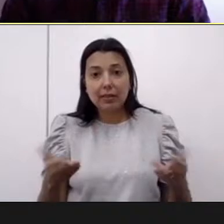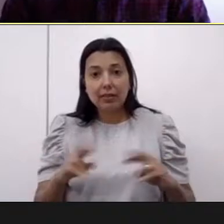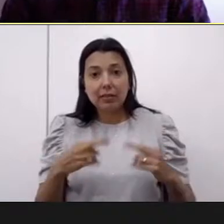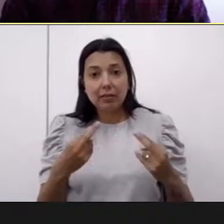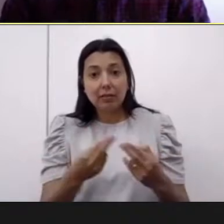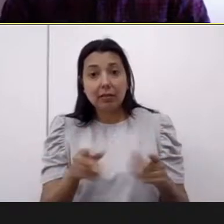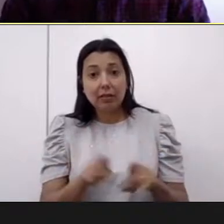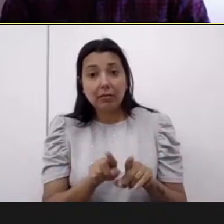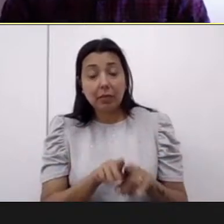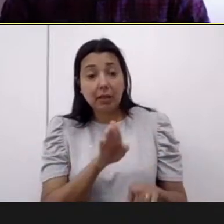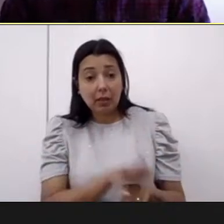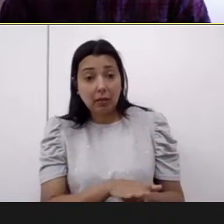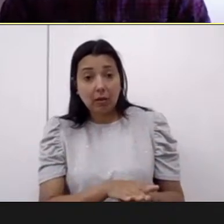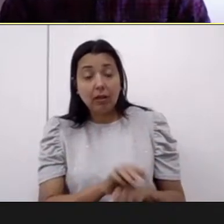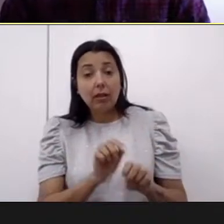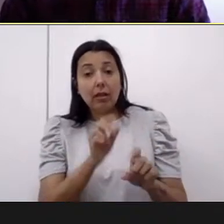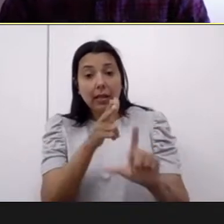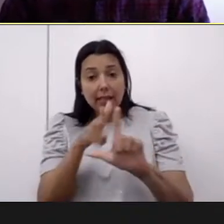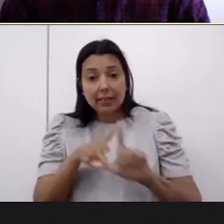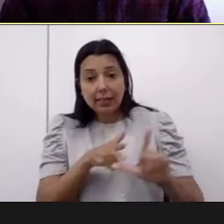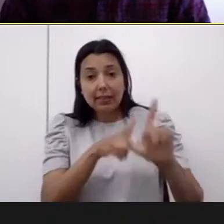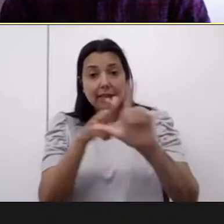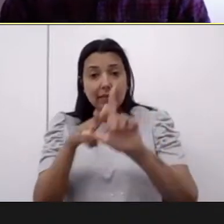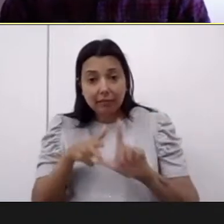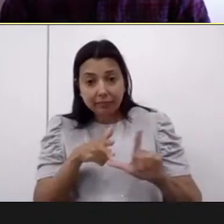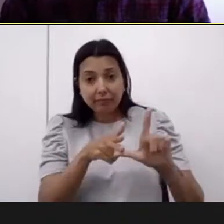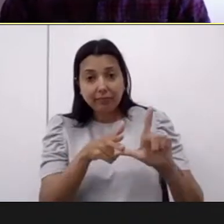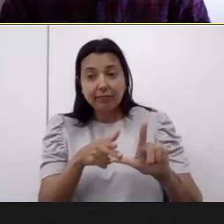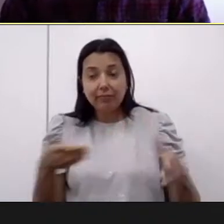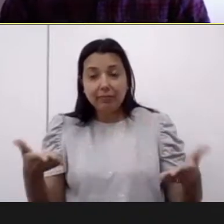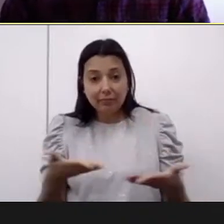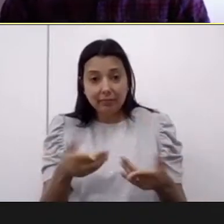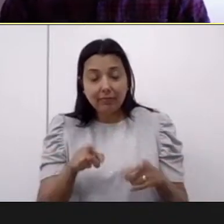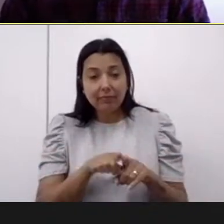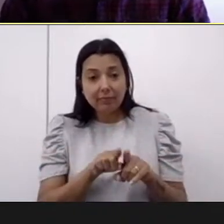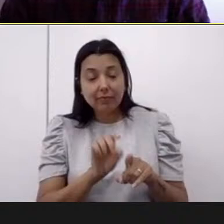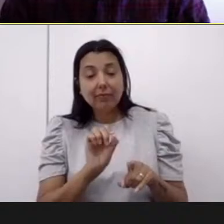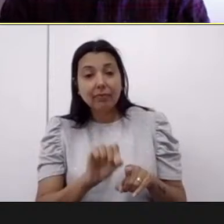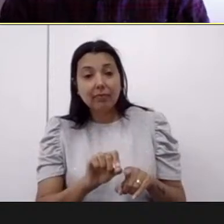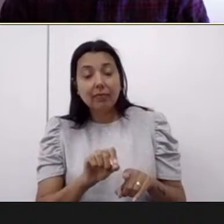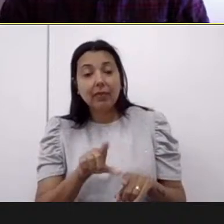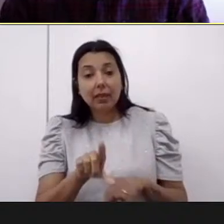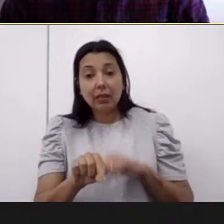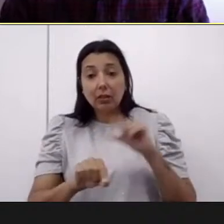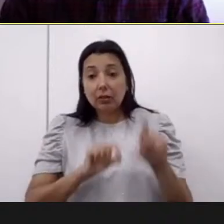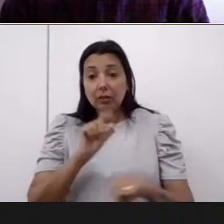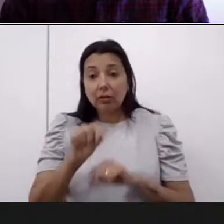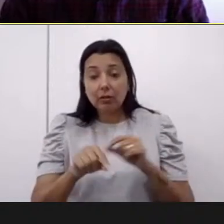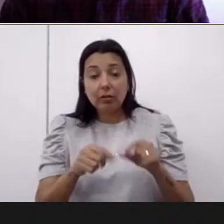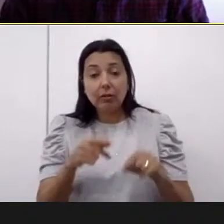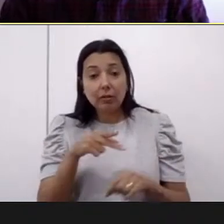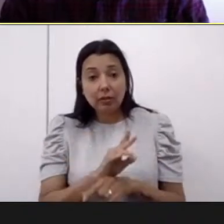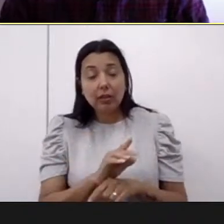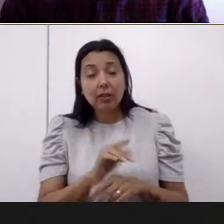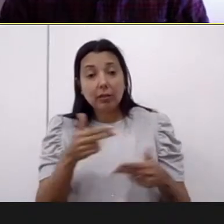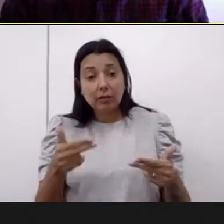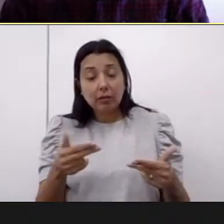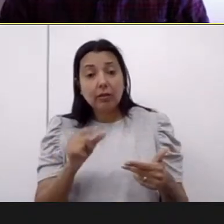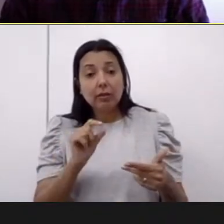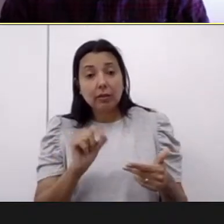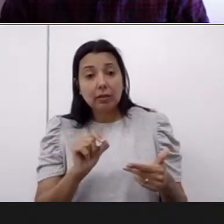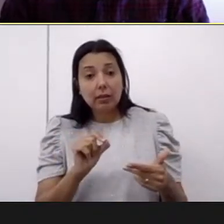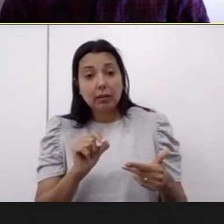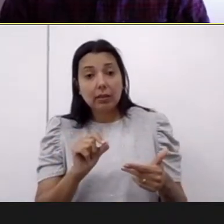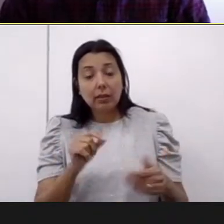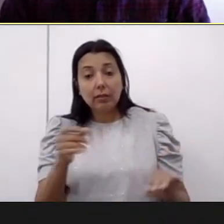amazing webinars. I don't know if Regina would like to say anything before we